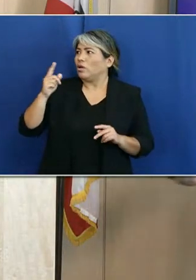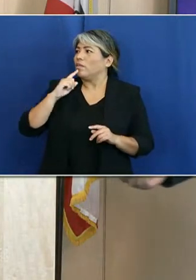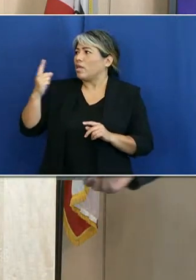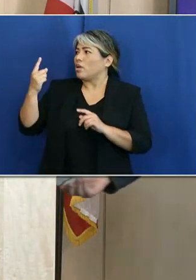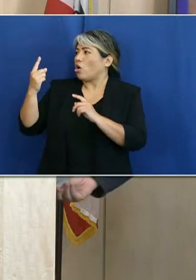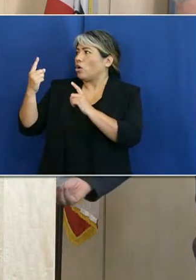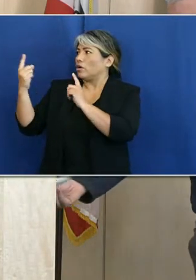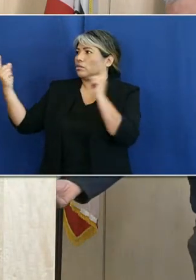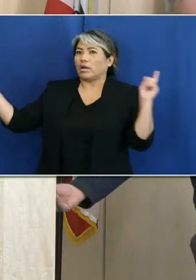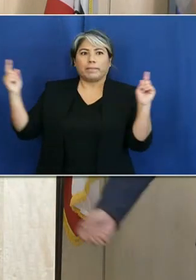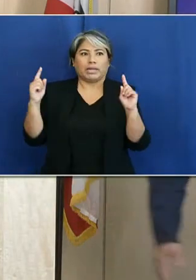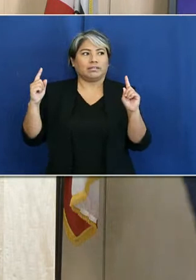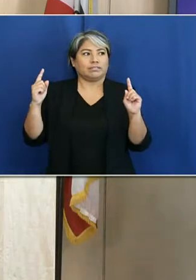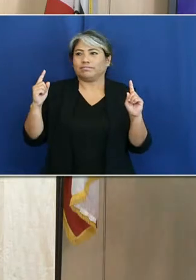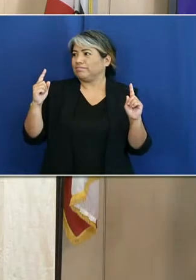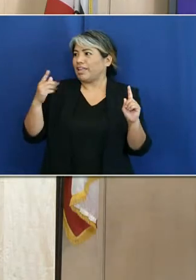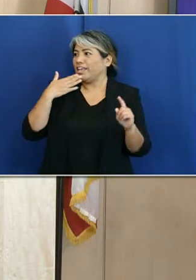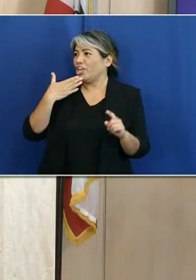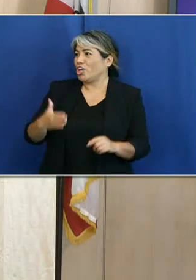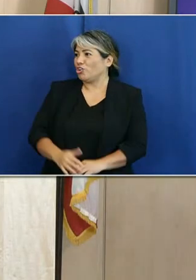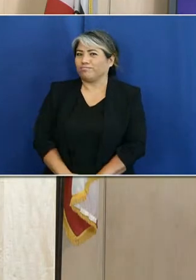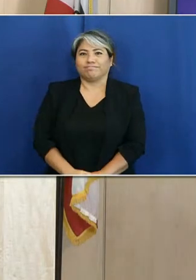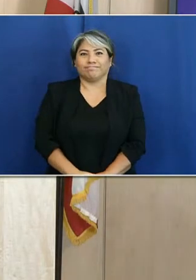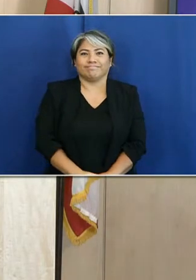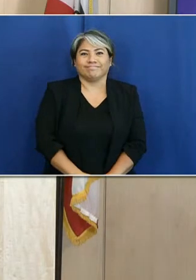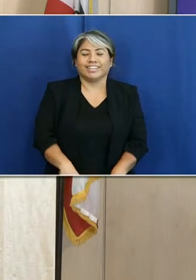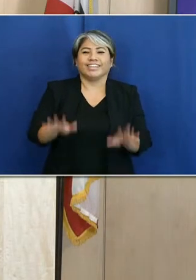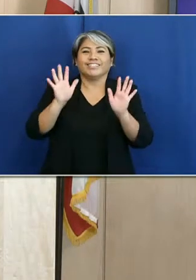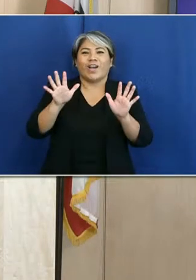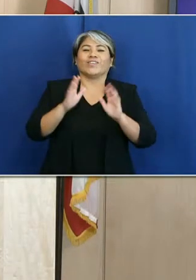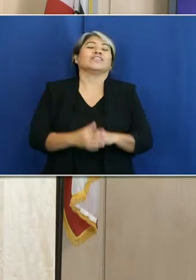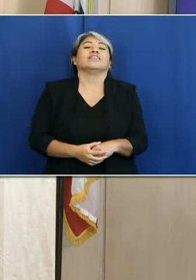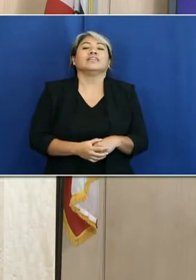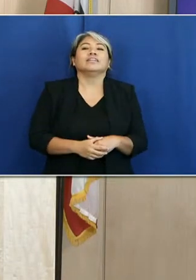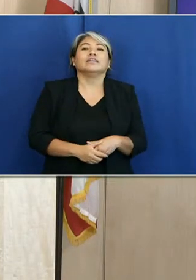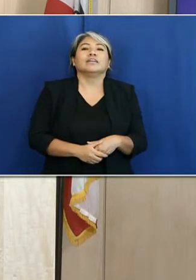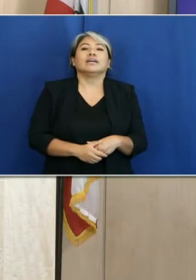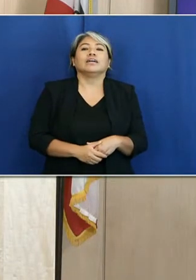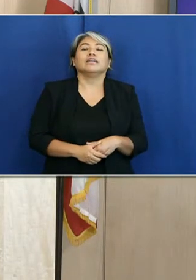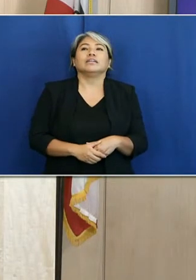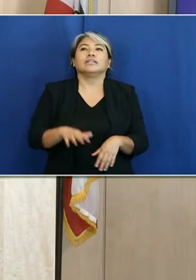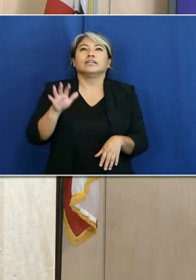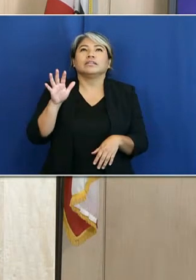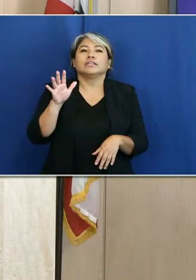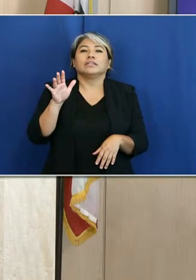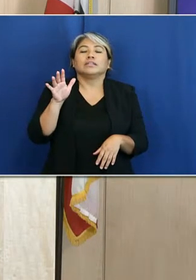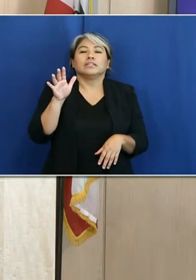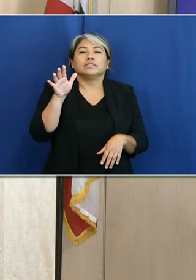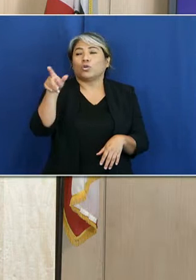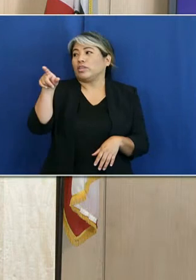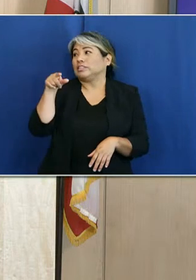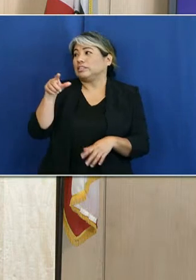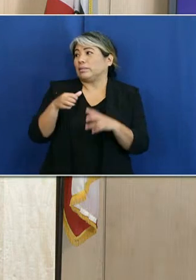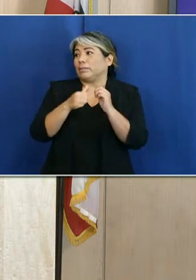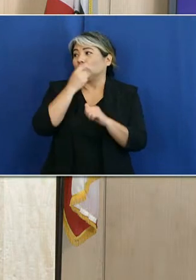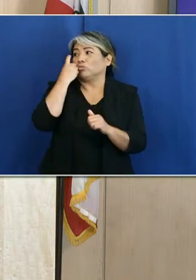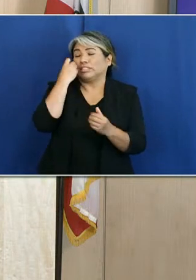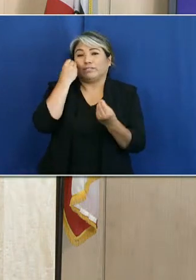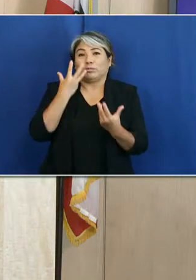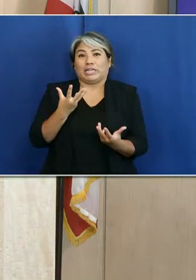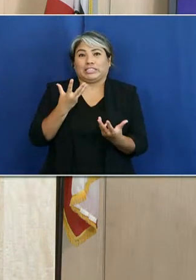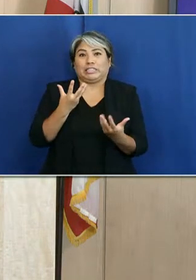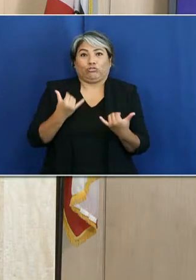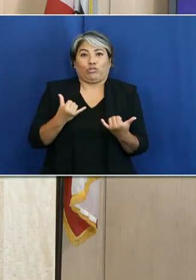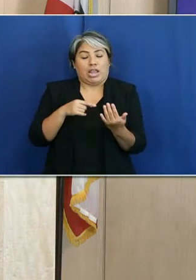coming. Thank you. So, as of, this is the most recent information